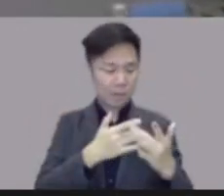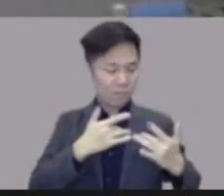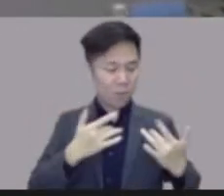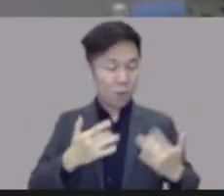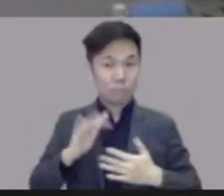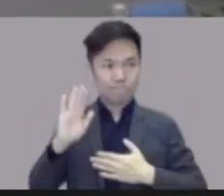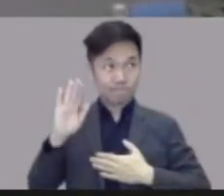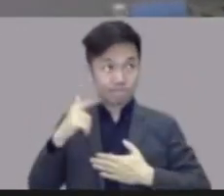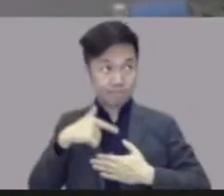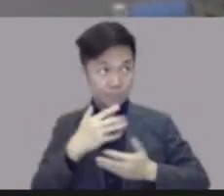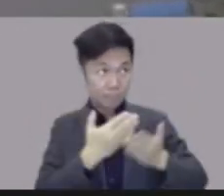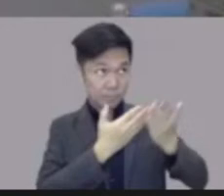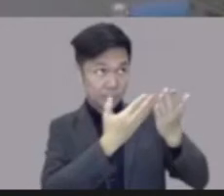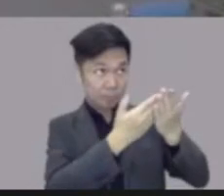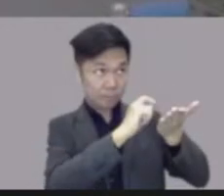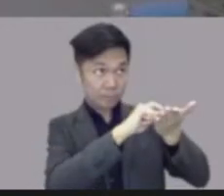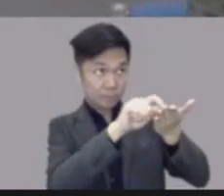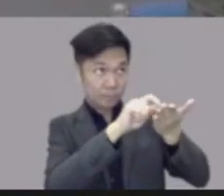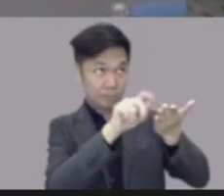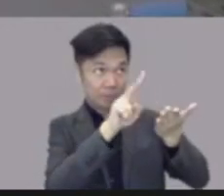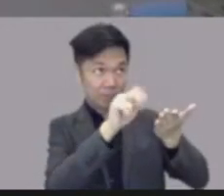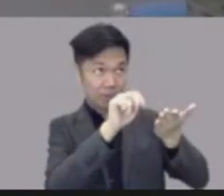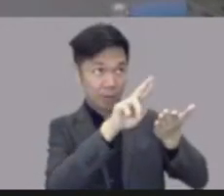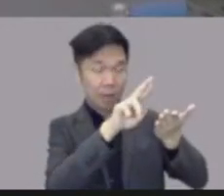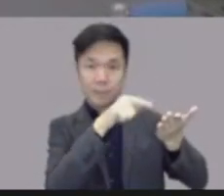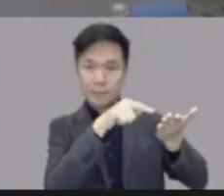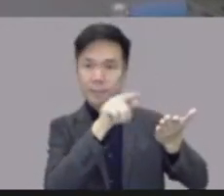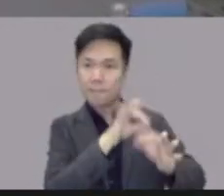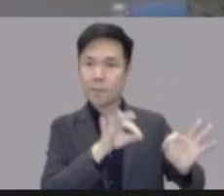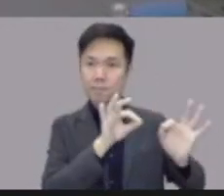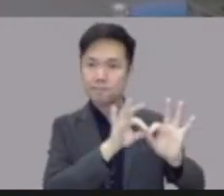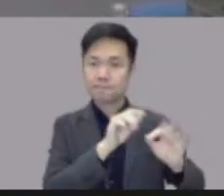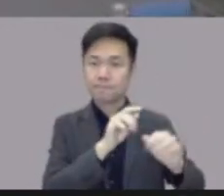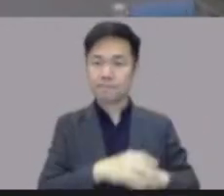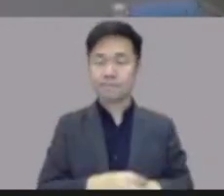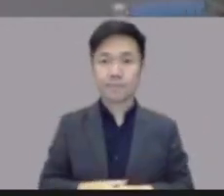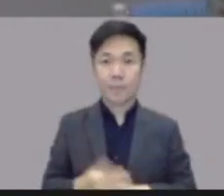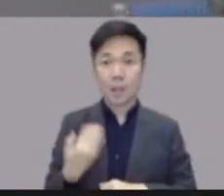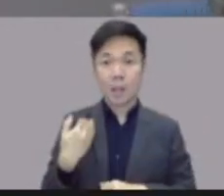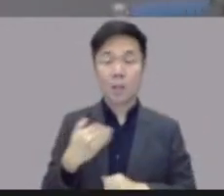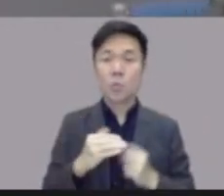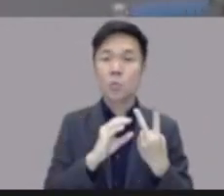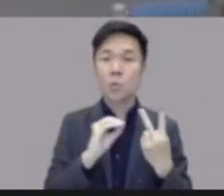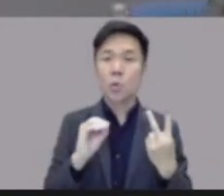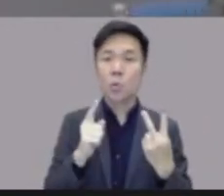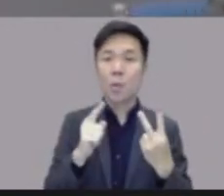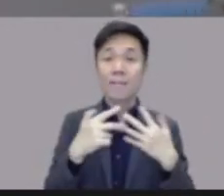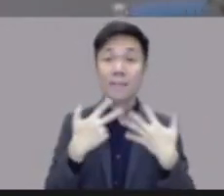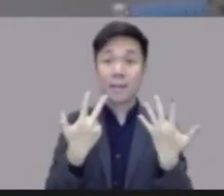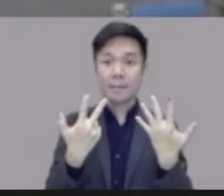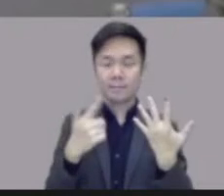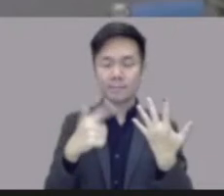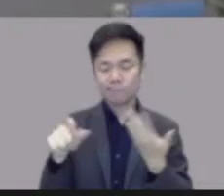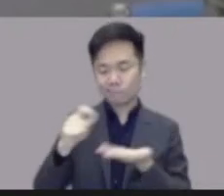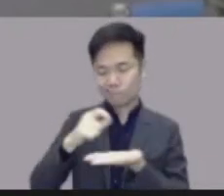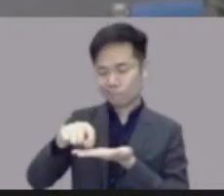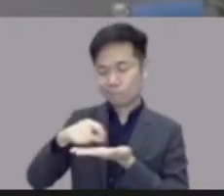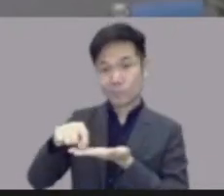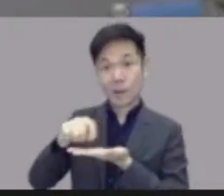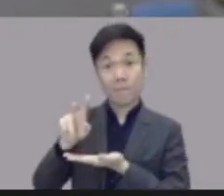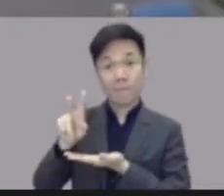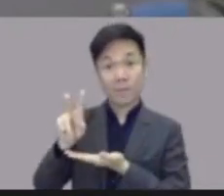more cities in the legion published their real reports in since 2018 we supported the international organization